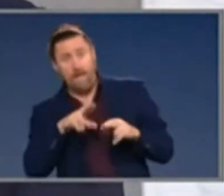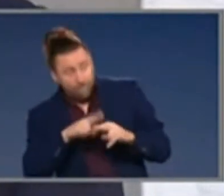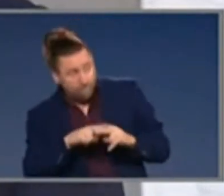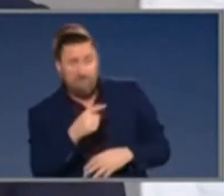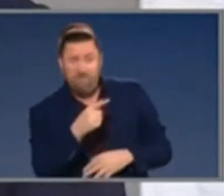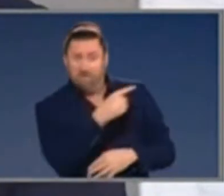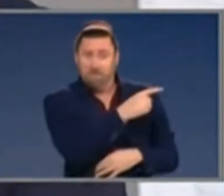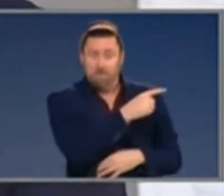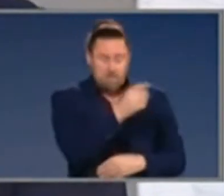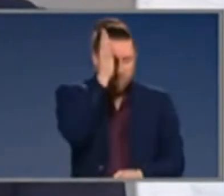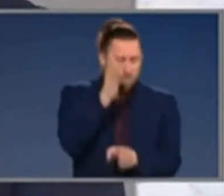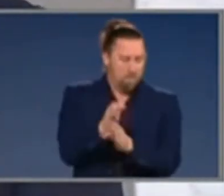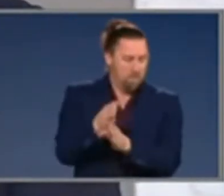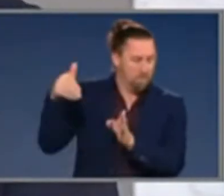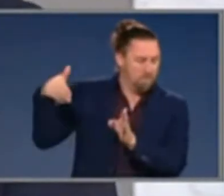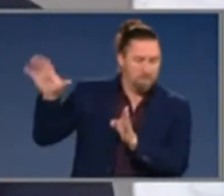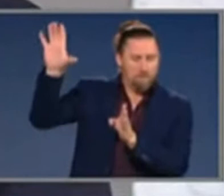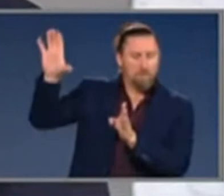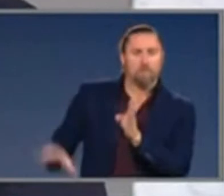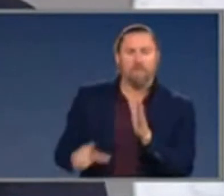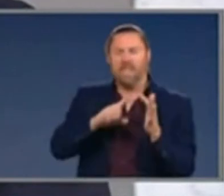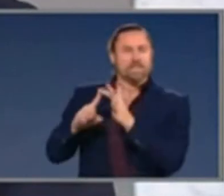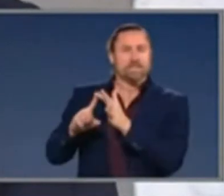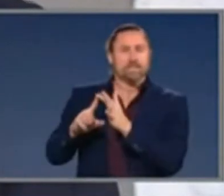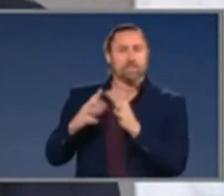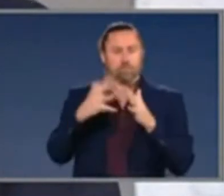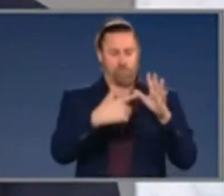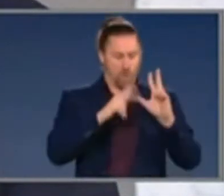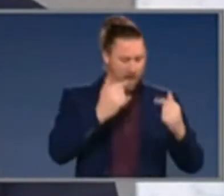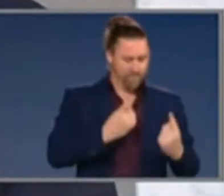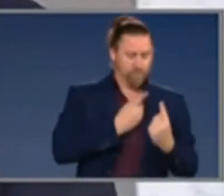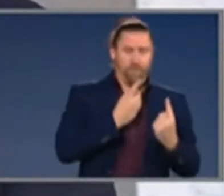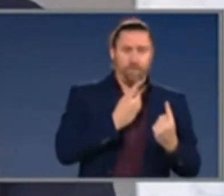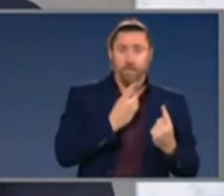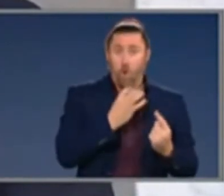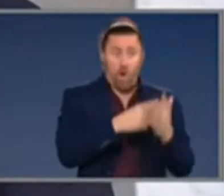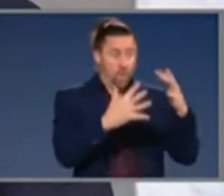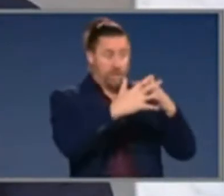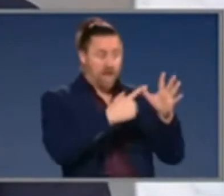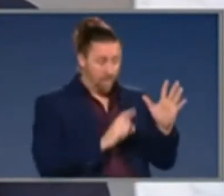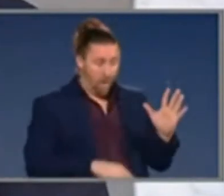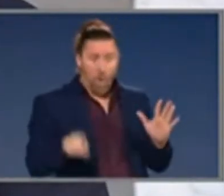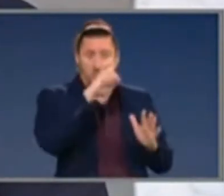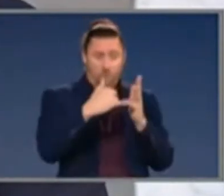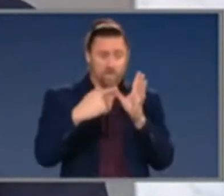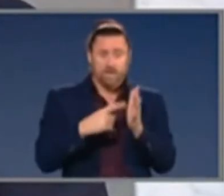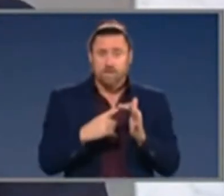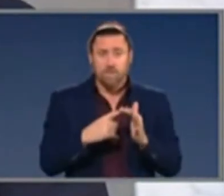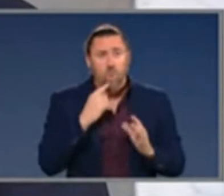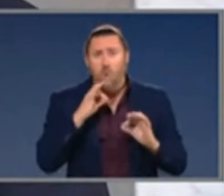border question, then that will not serve the people of any state well. And so I would welcome the